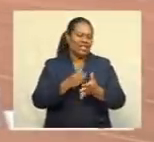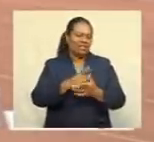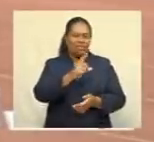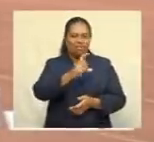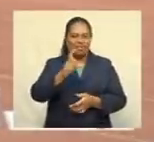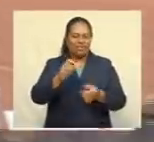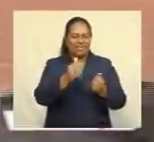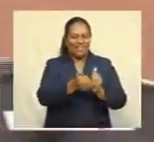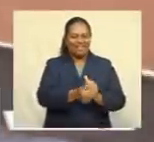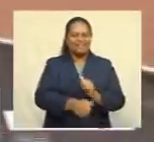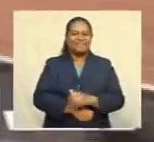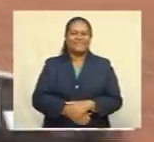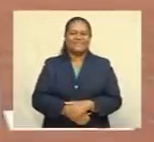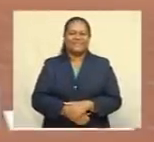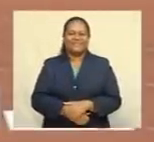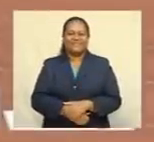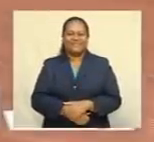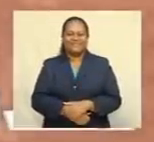Games.